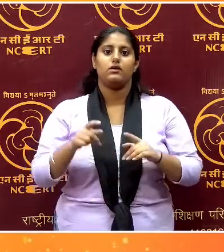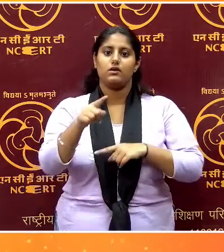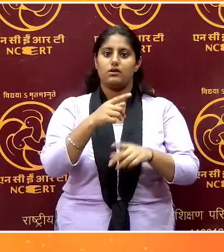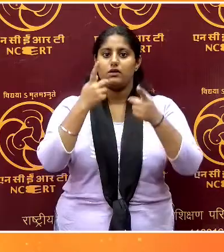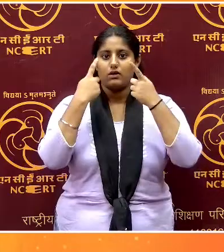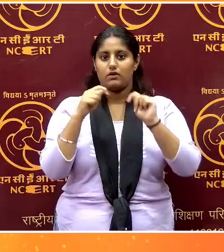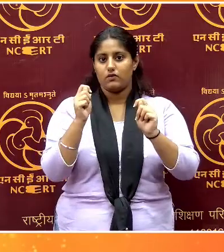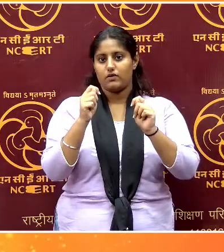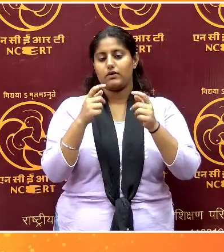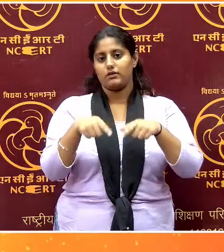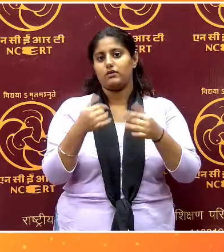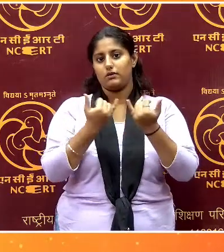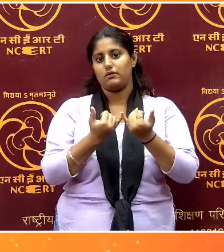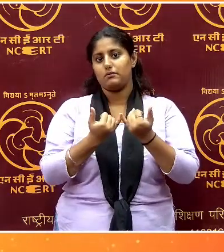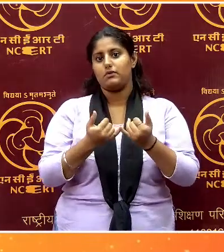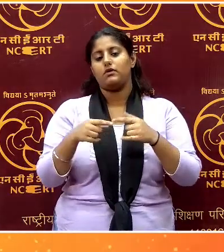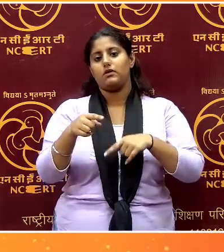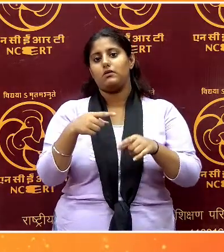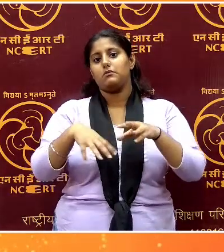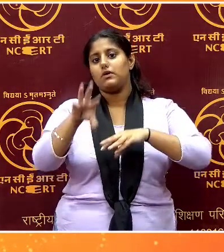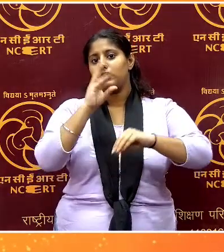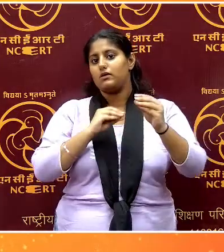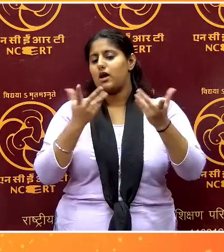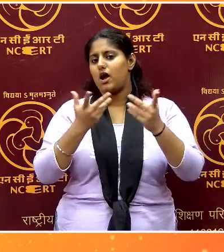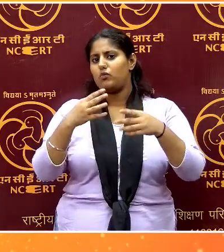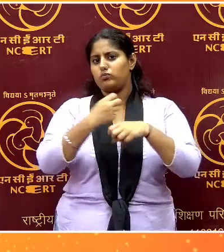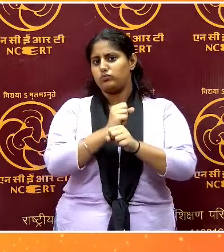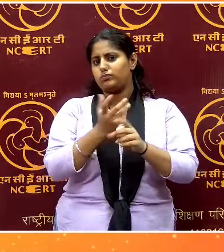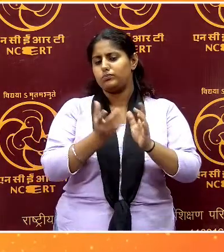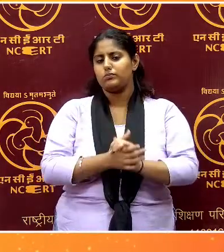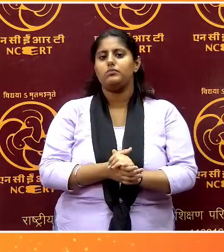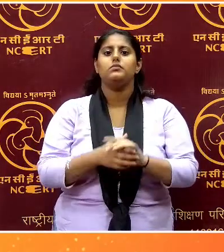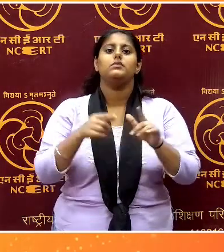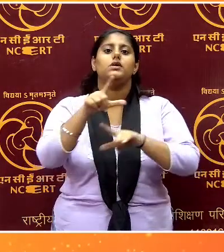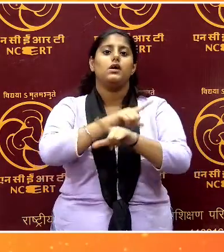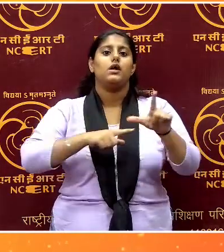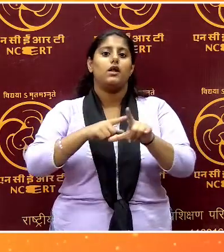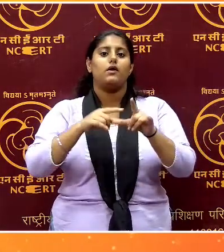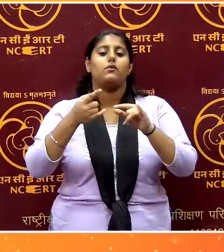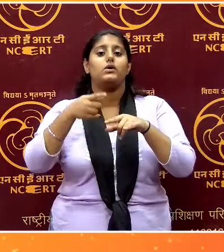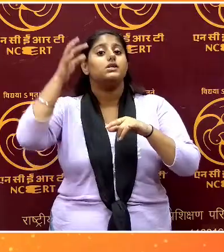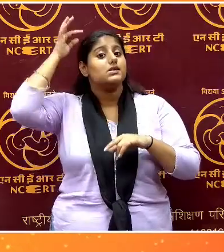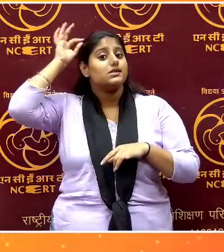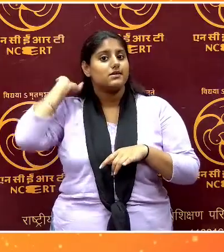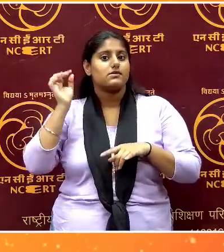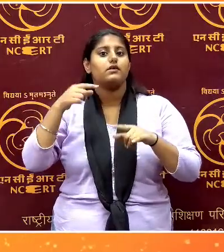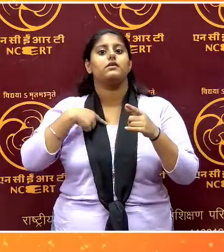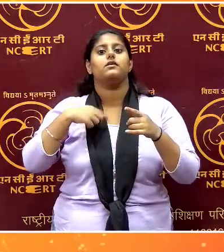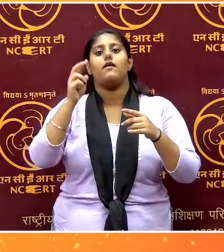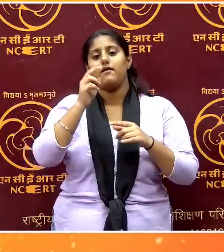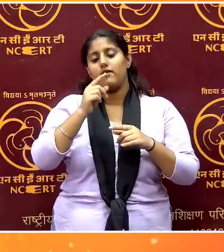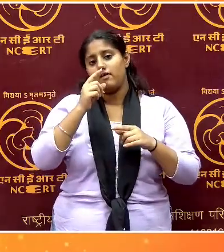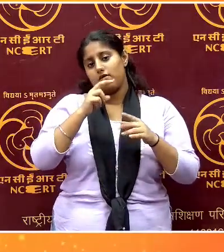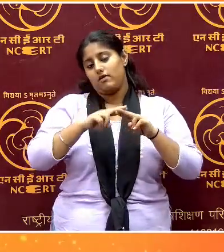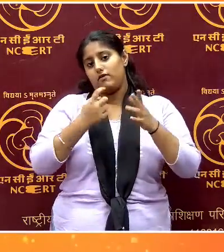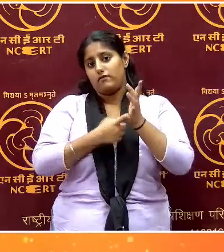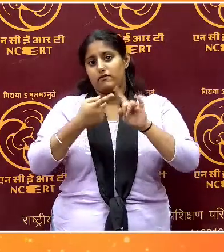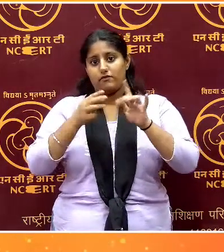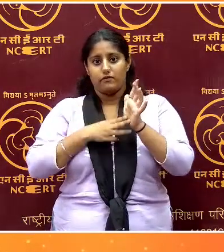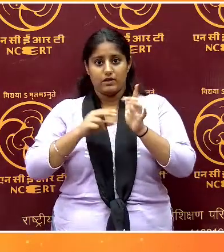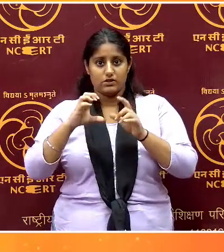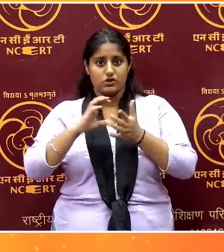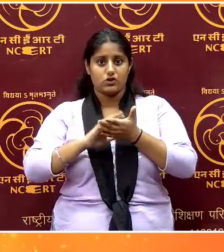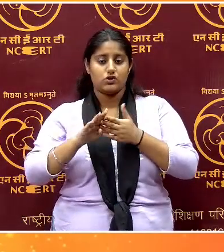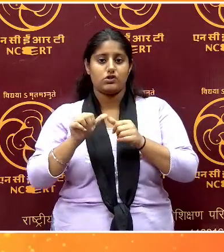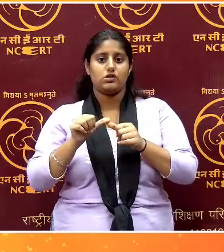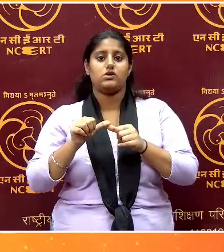this pictograph now. I think you have learned how to make the pictograph. Language is Sanskrit, French, German, Spanish